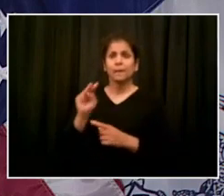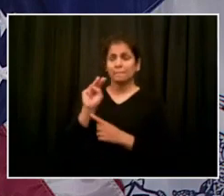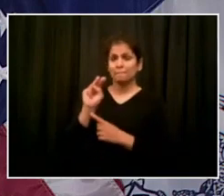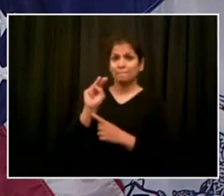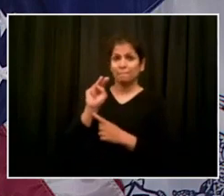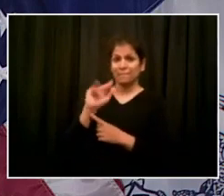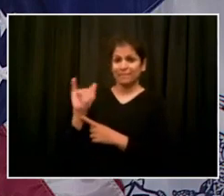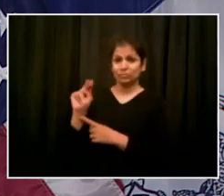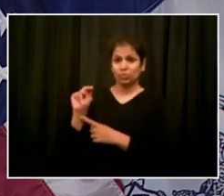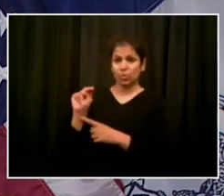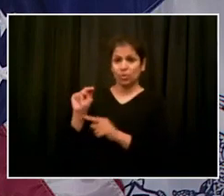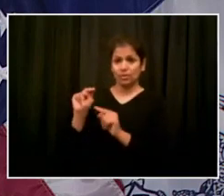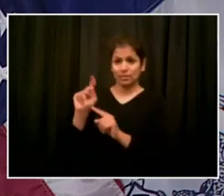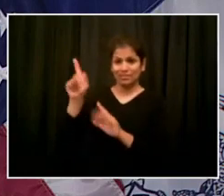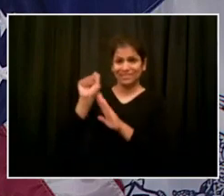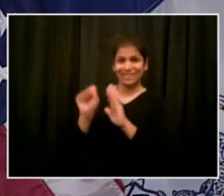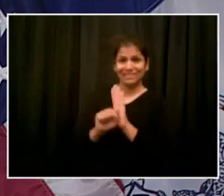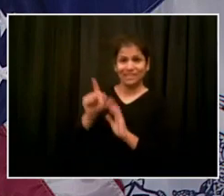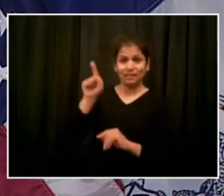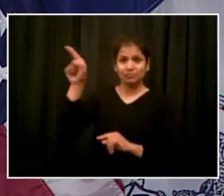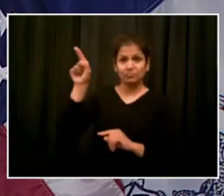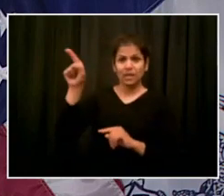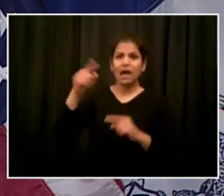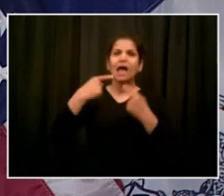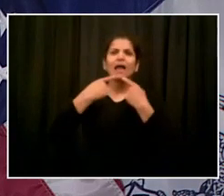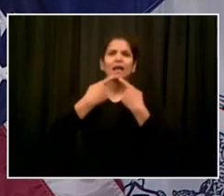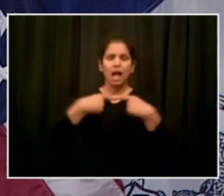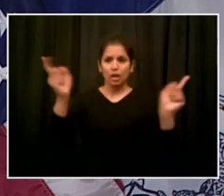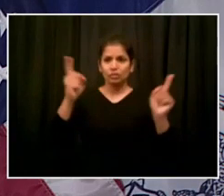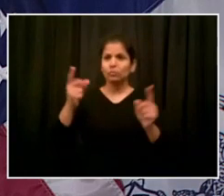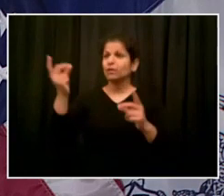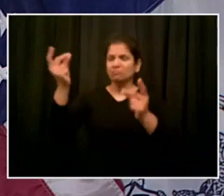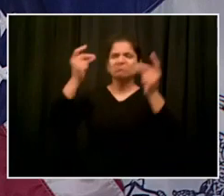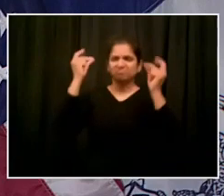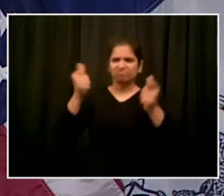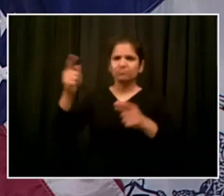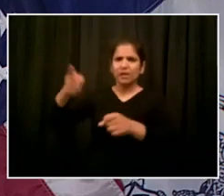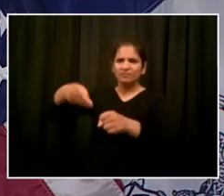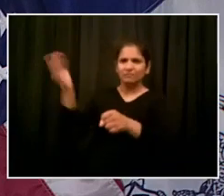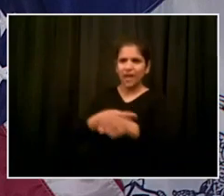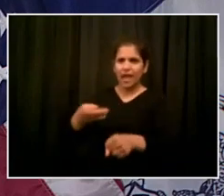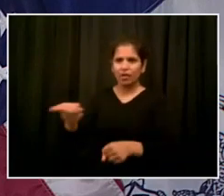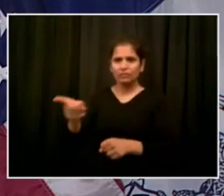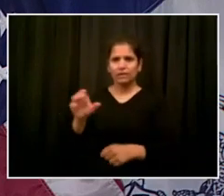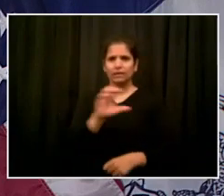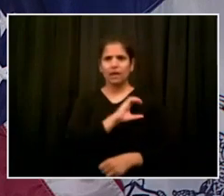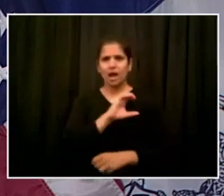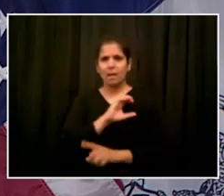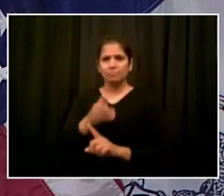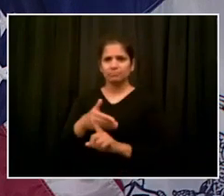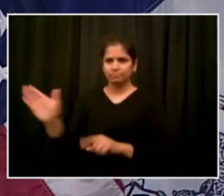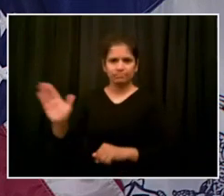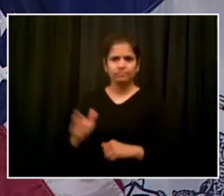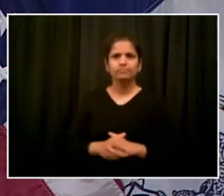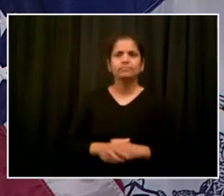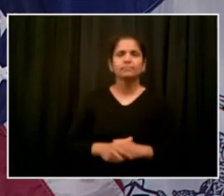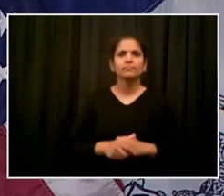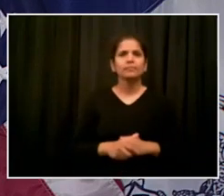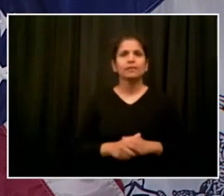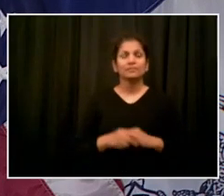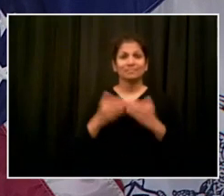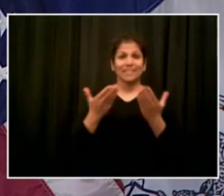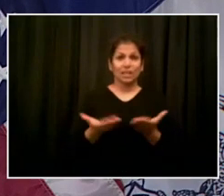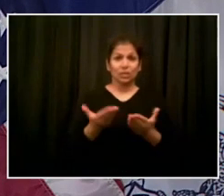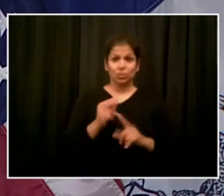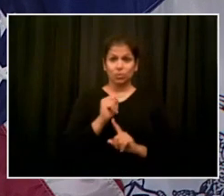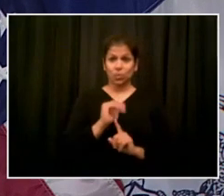that needed to be acted on immediately. And I've said that from this point on in the city of New York, we're going to act immediately as well.